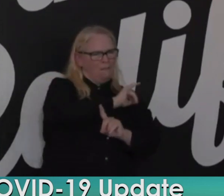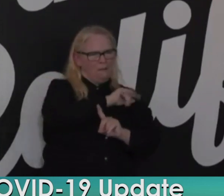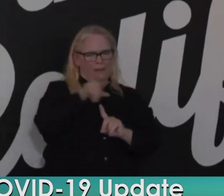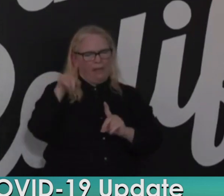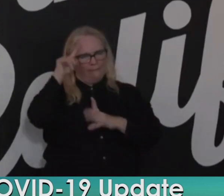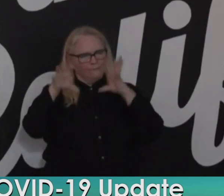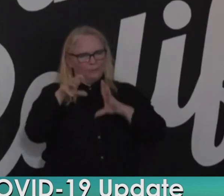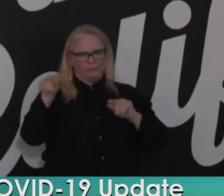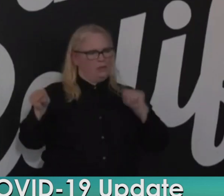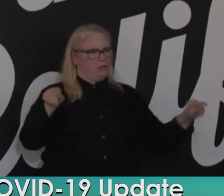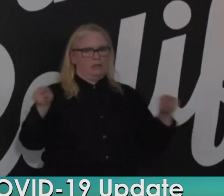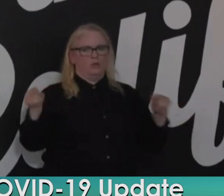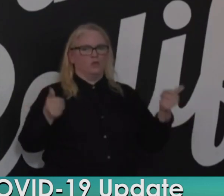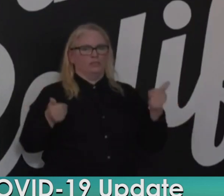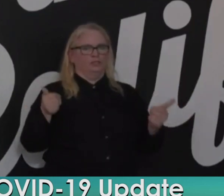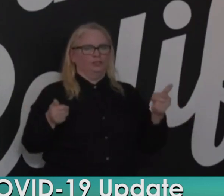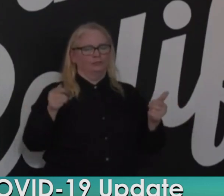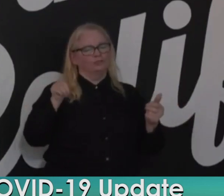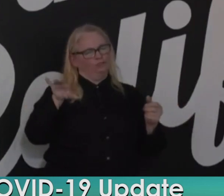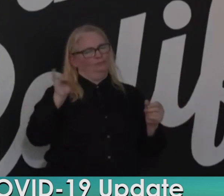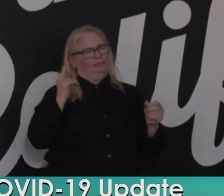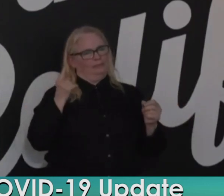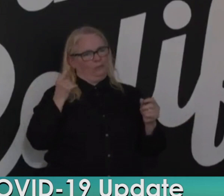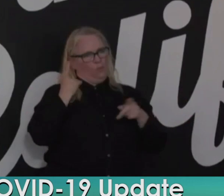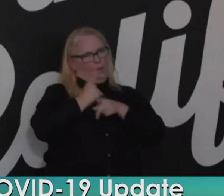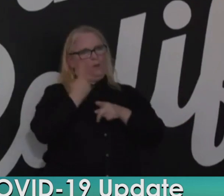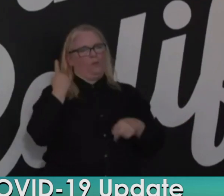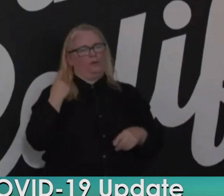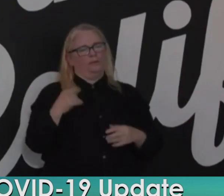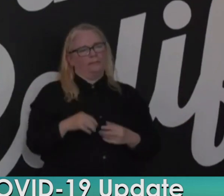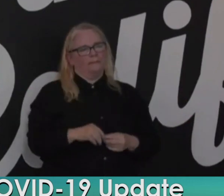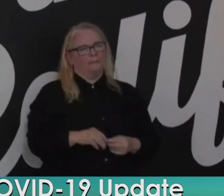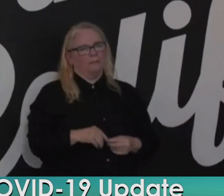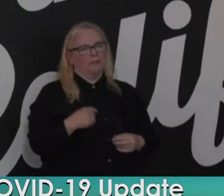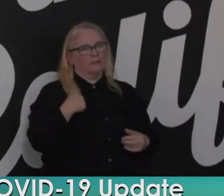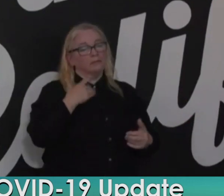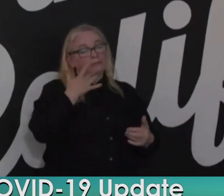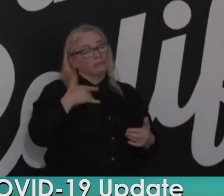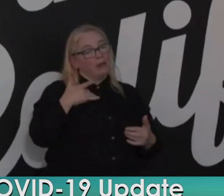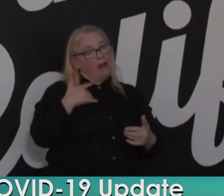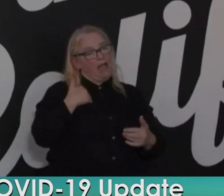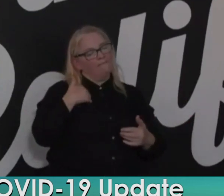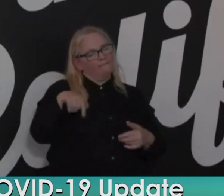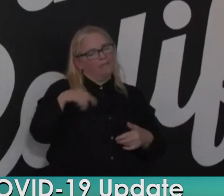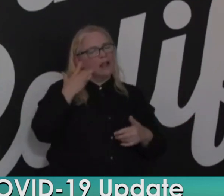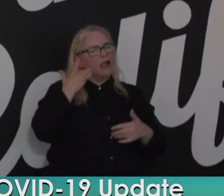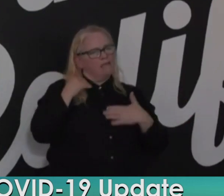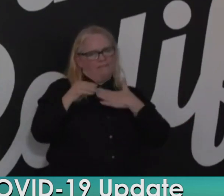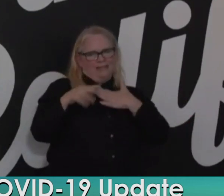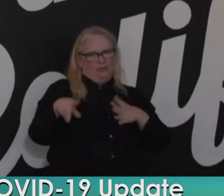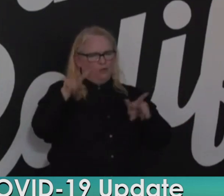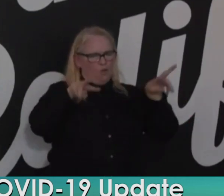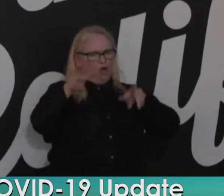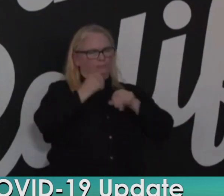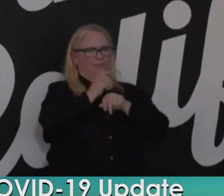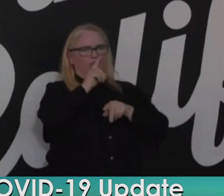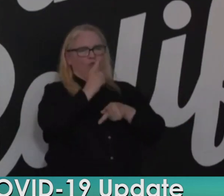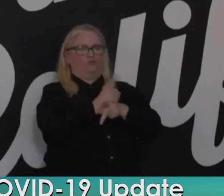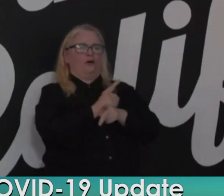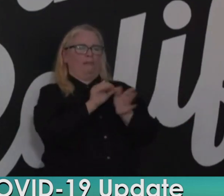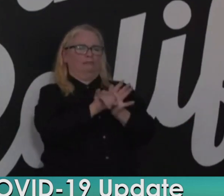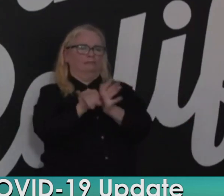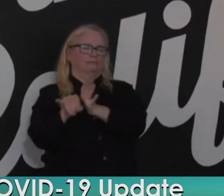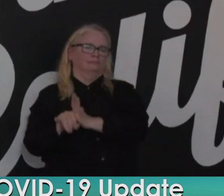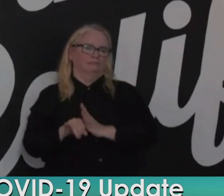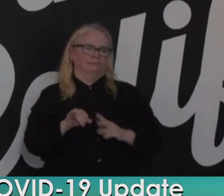reasons why we're pleased the state of California is taking leadership in this space. But in that transition, always there are